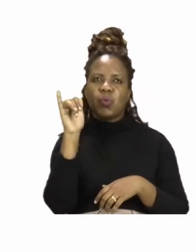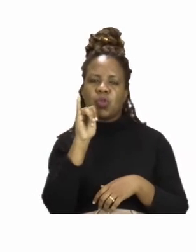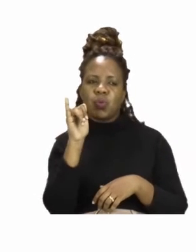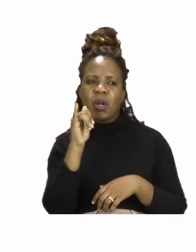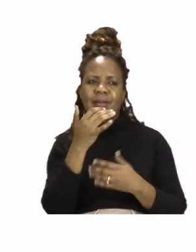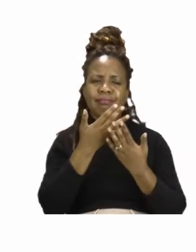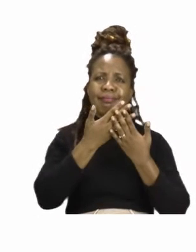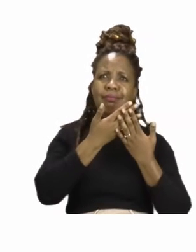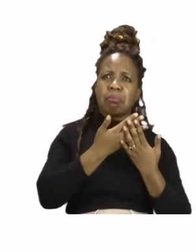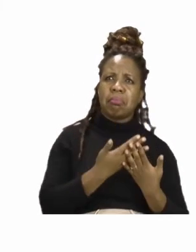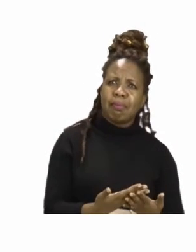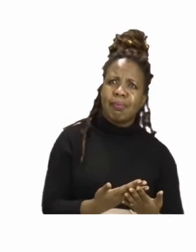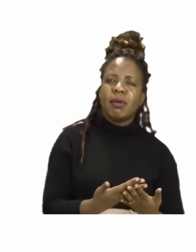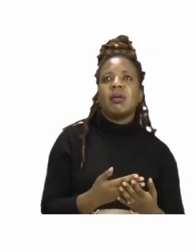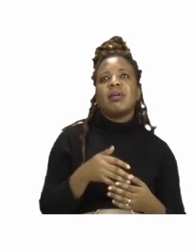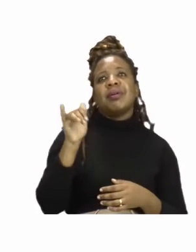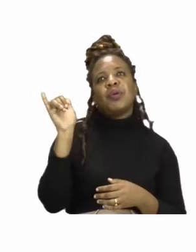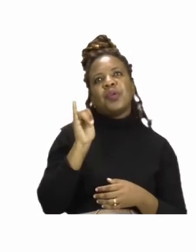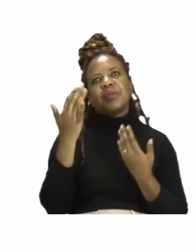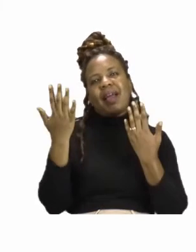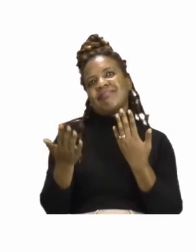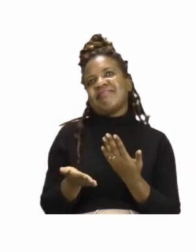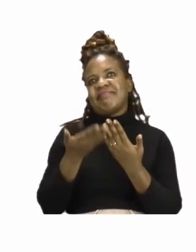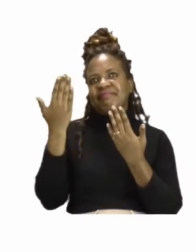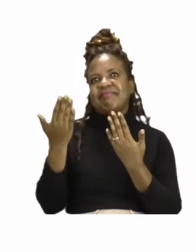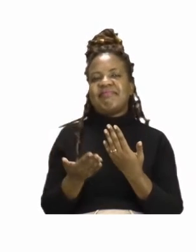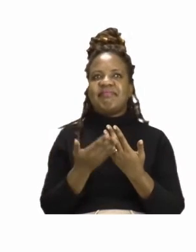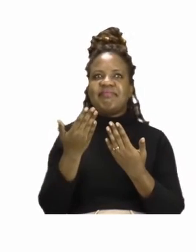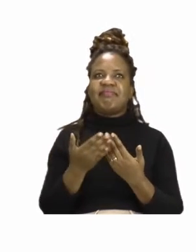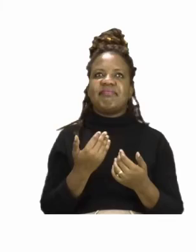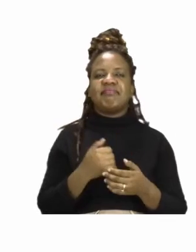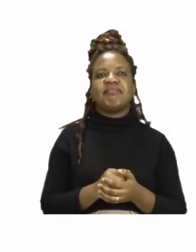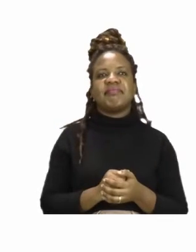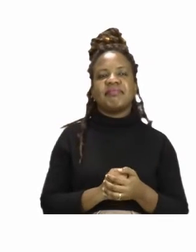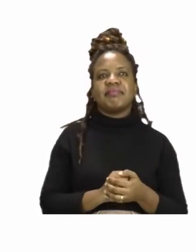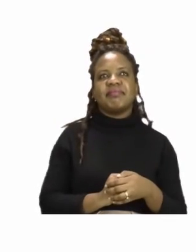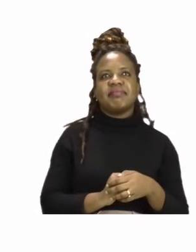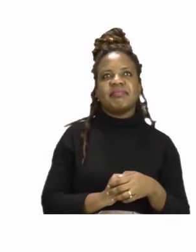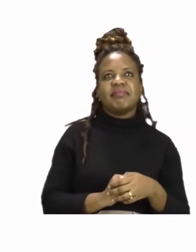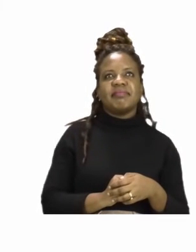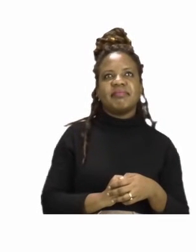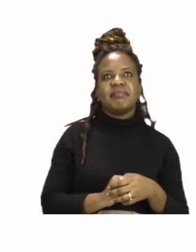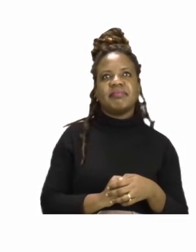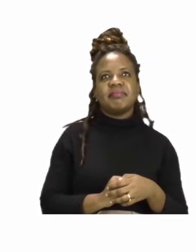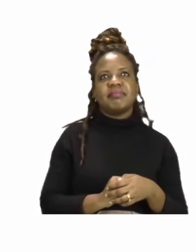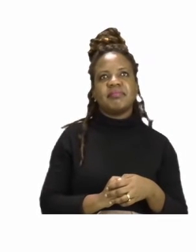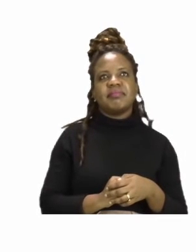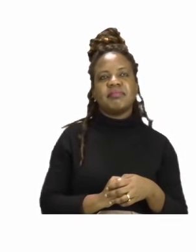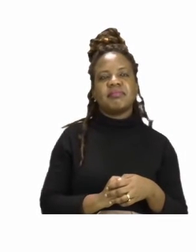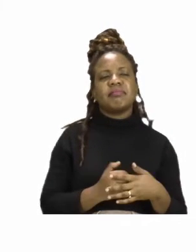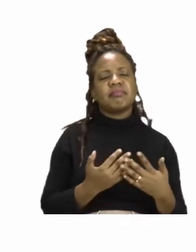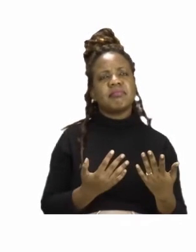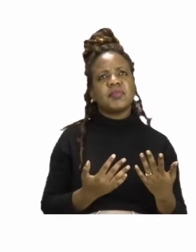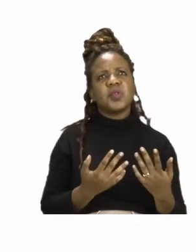or lighter. Now, in this case, we're not exactly guessing. We have a way of finding out which one is